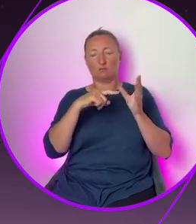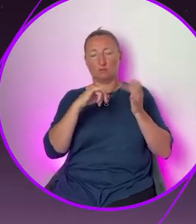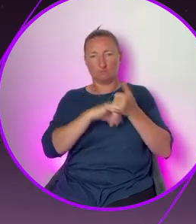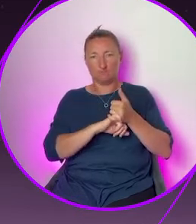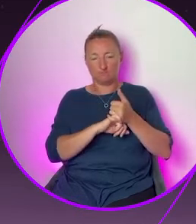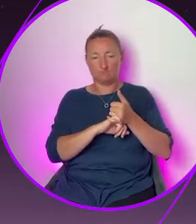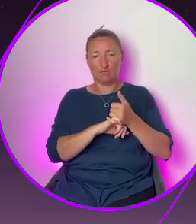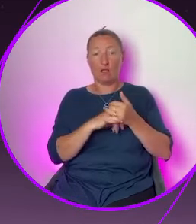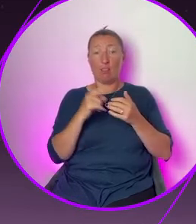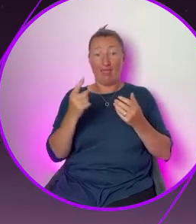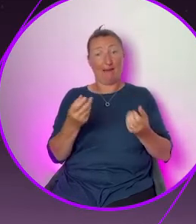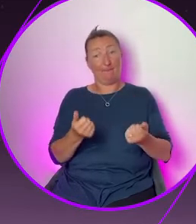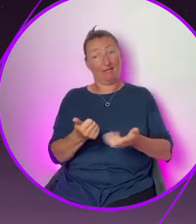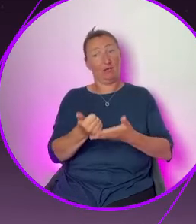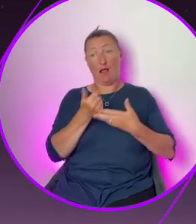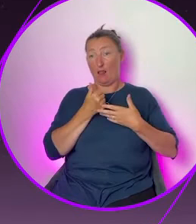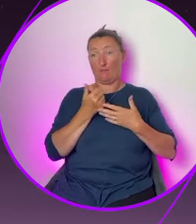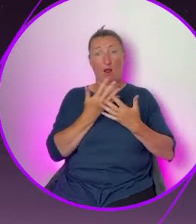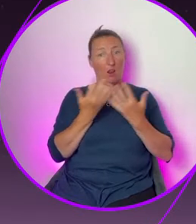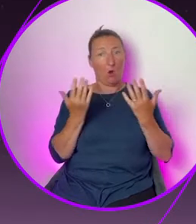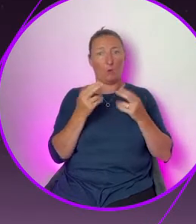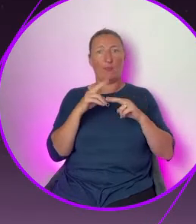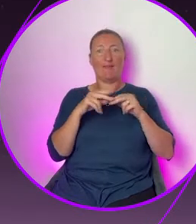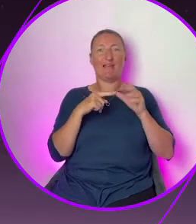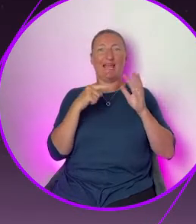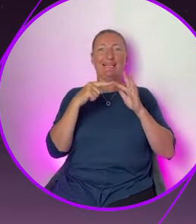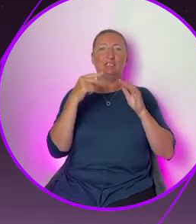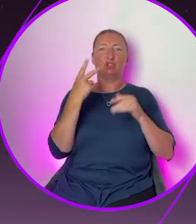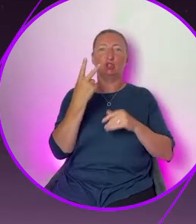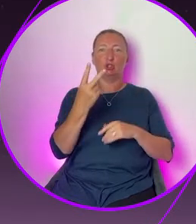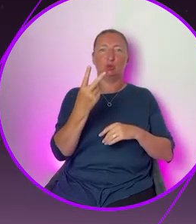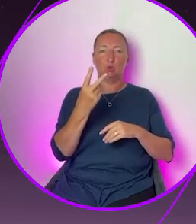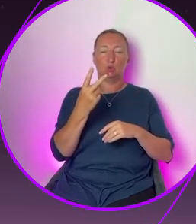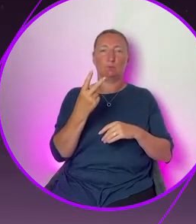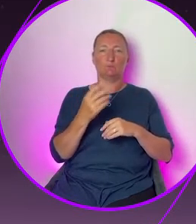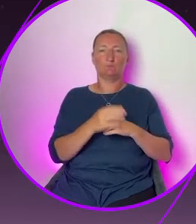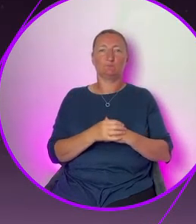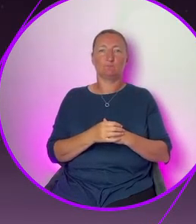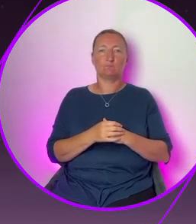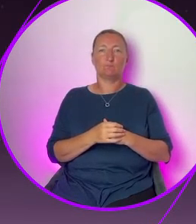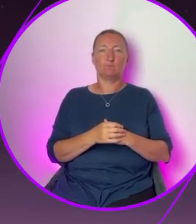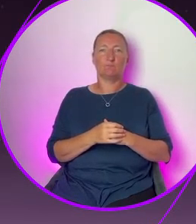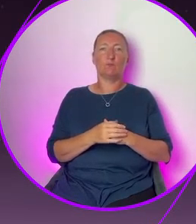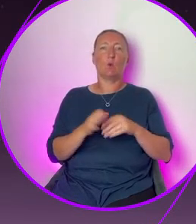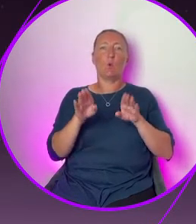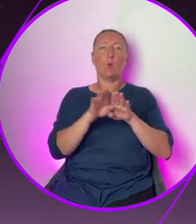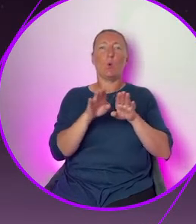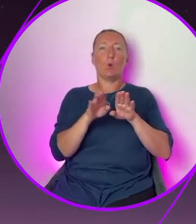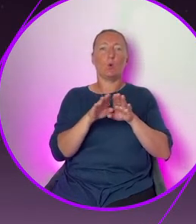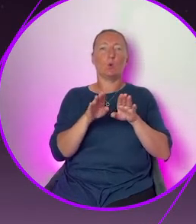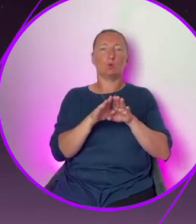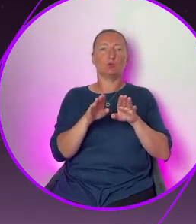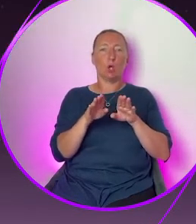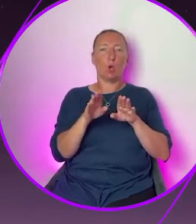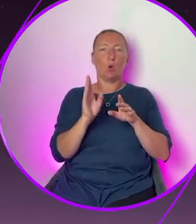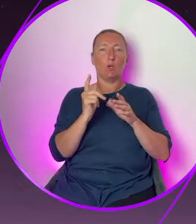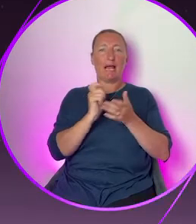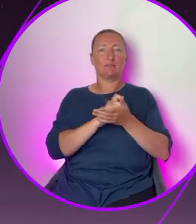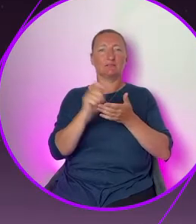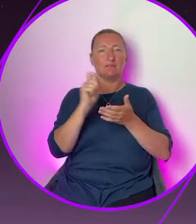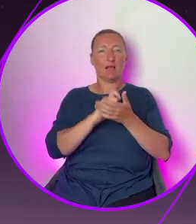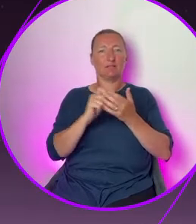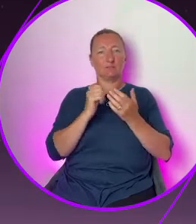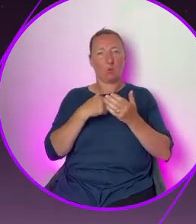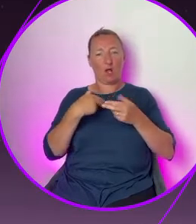FAE2 publication. In addition, and we like to do these plugs, you can also sign up to